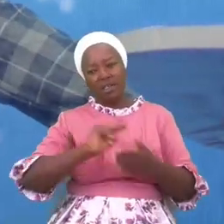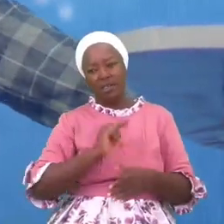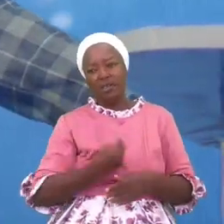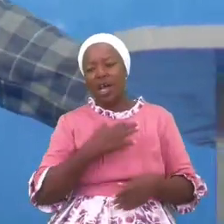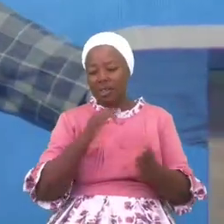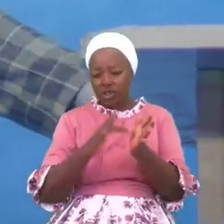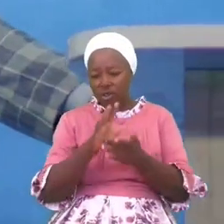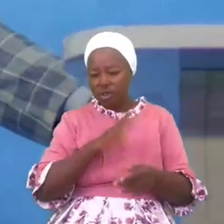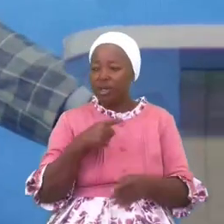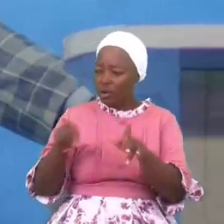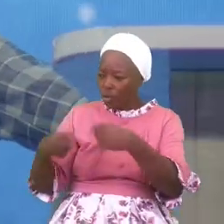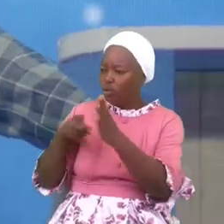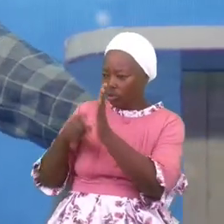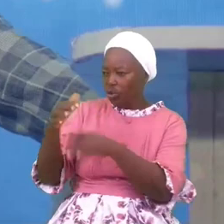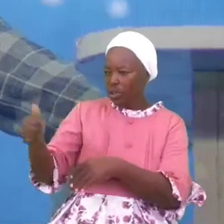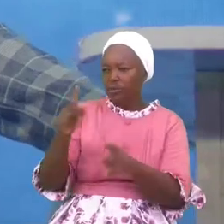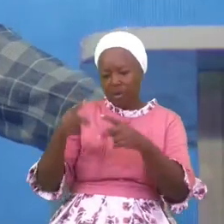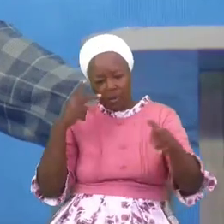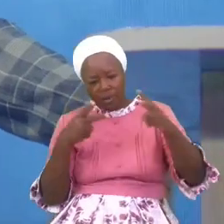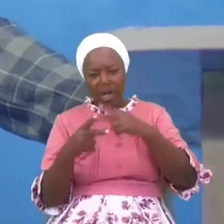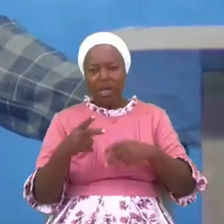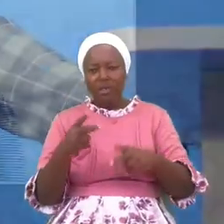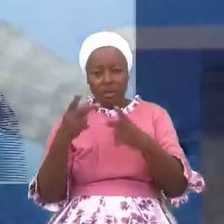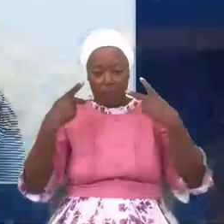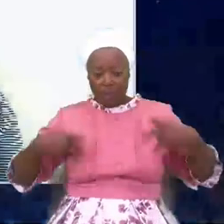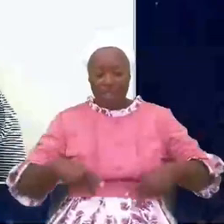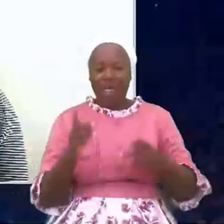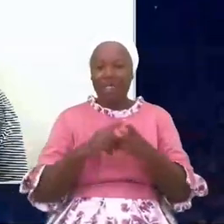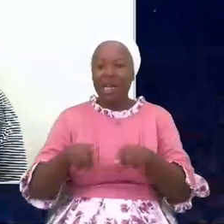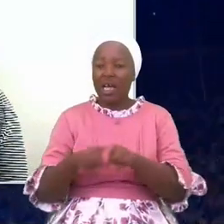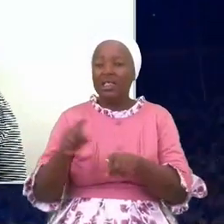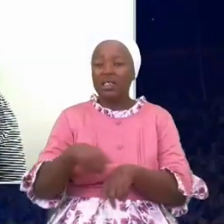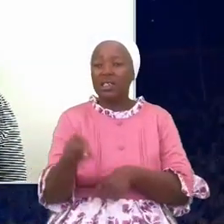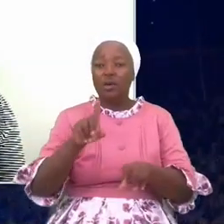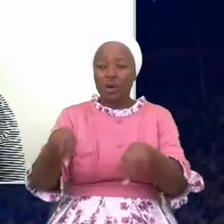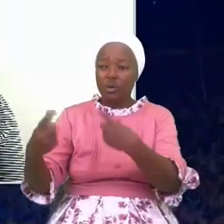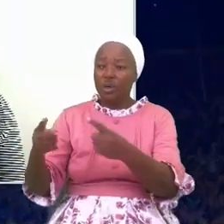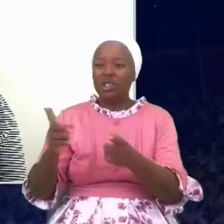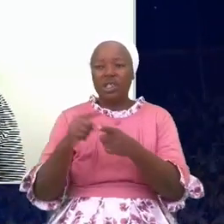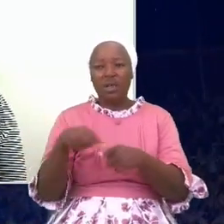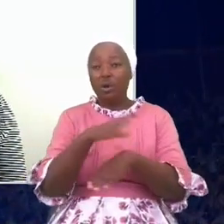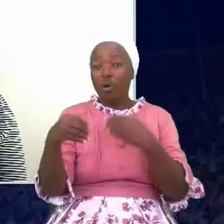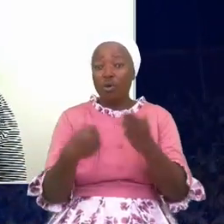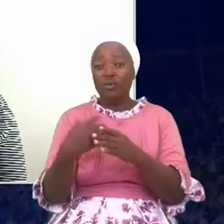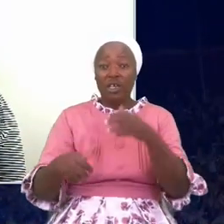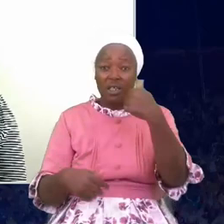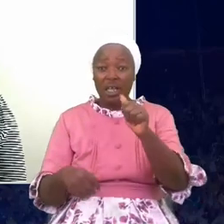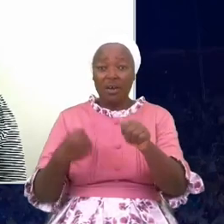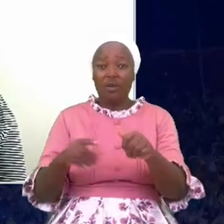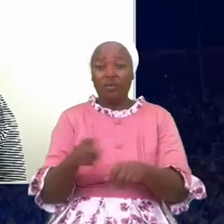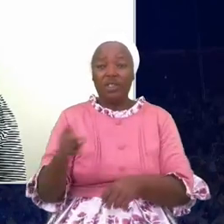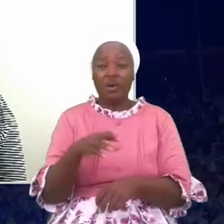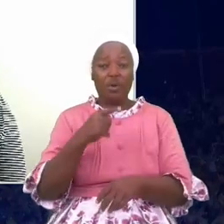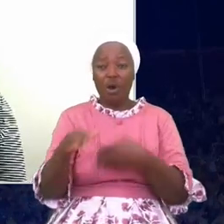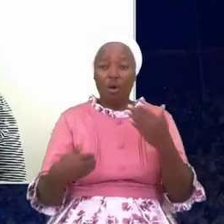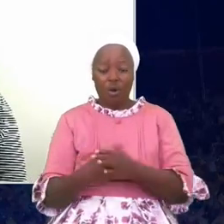were going, they were all healed, the 10 of them, 100%, without exception. As they